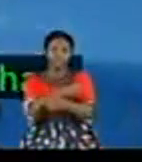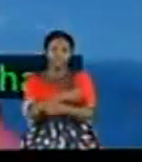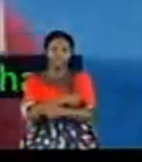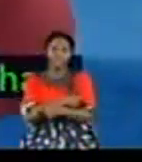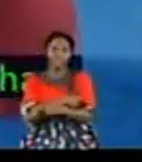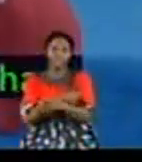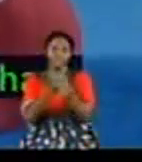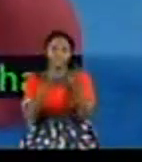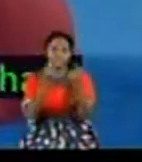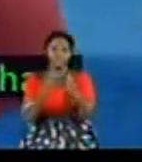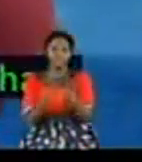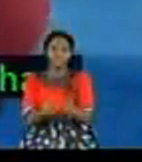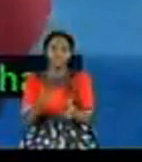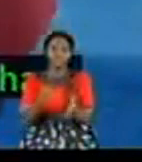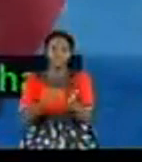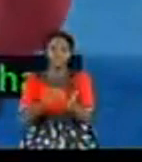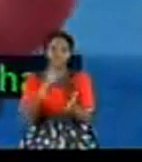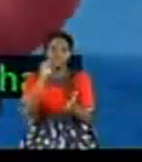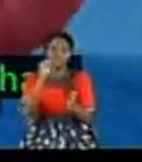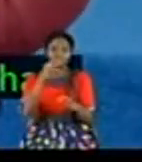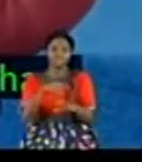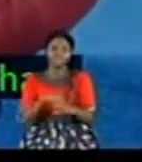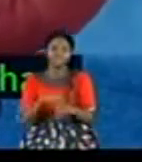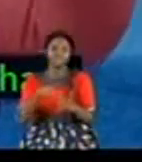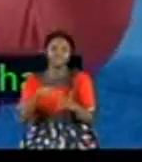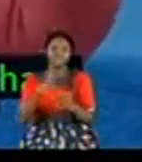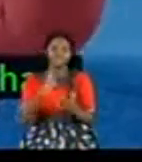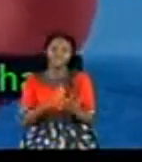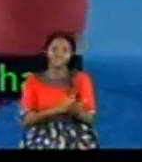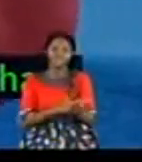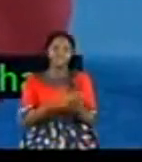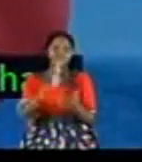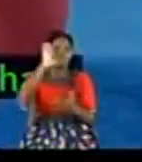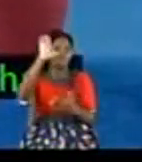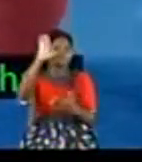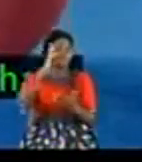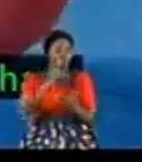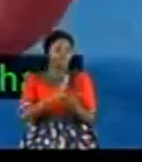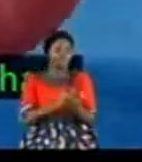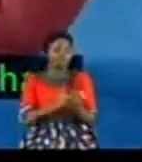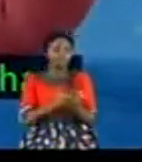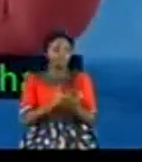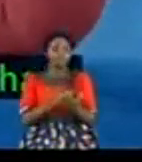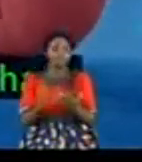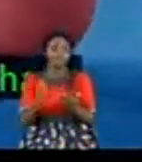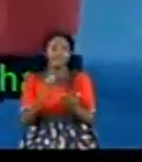it's it's time to sing your